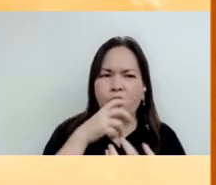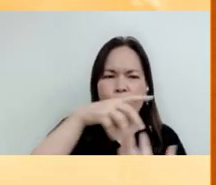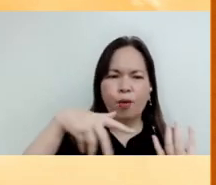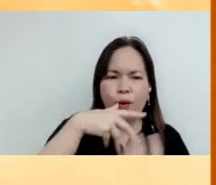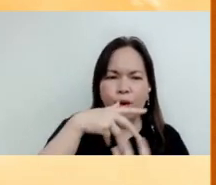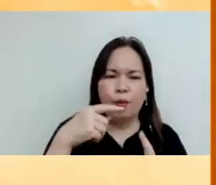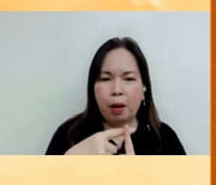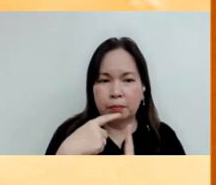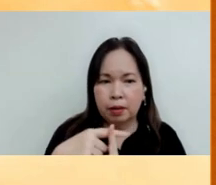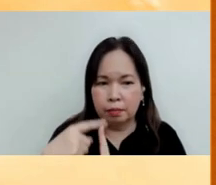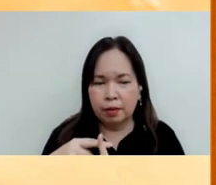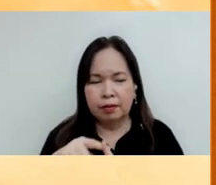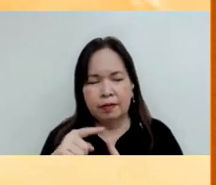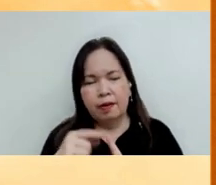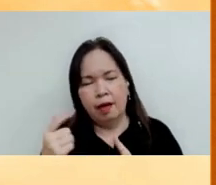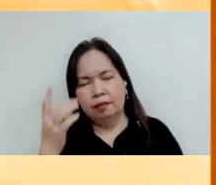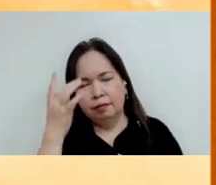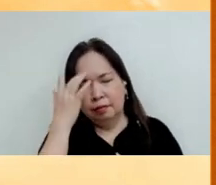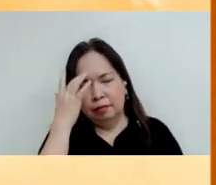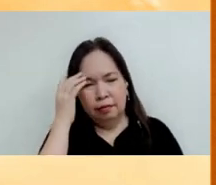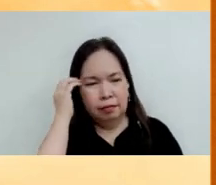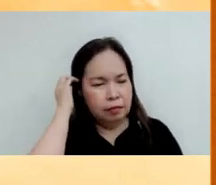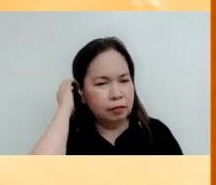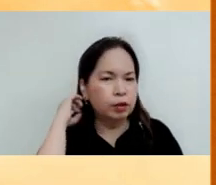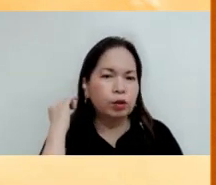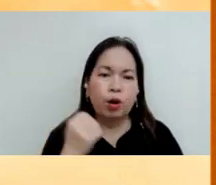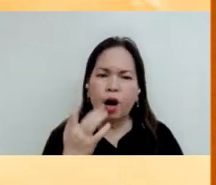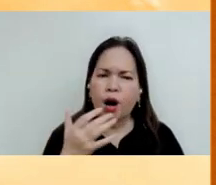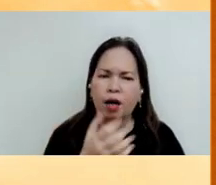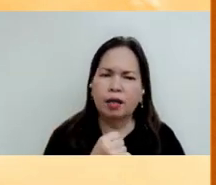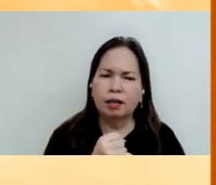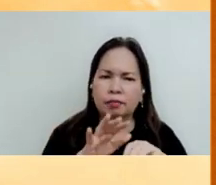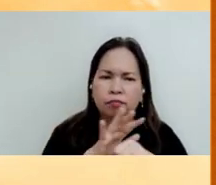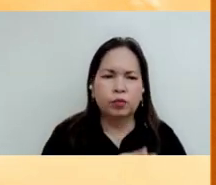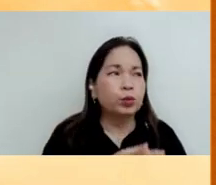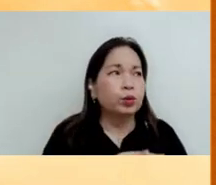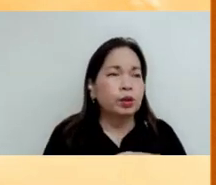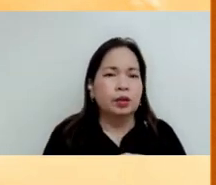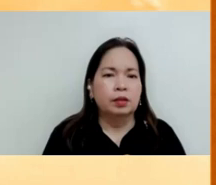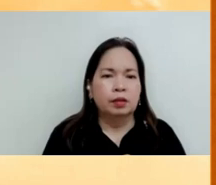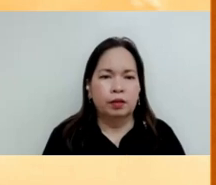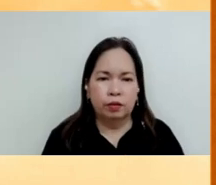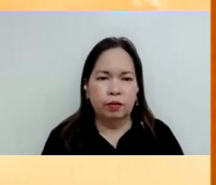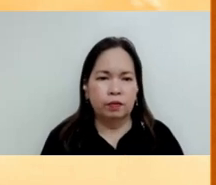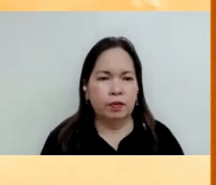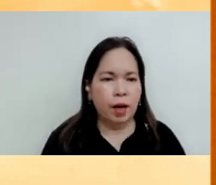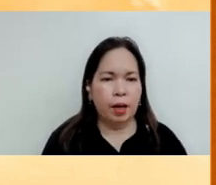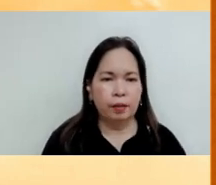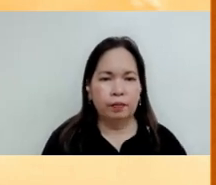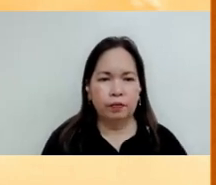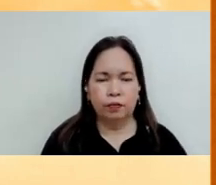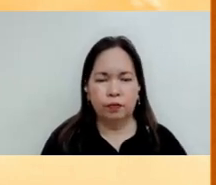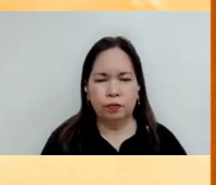disorder. What are the common sources of stress? For children, it's more external. So monsters or the dark